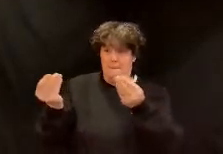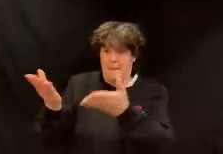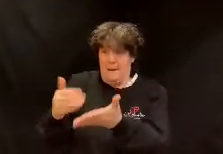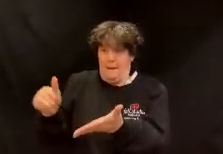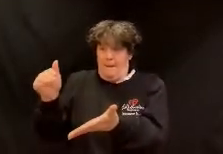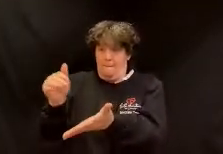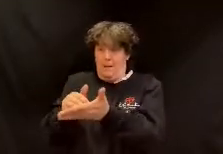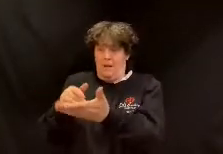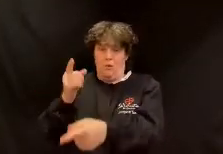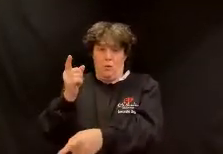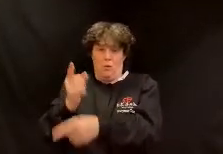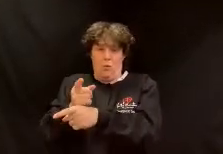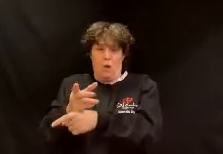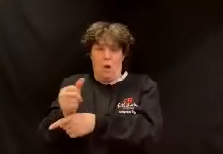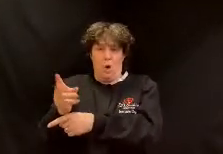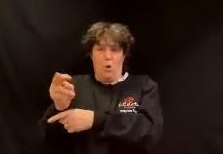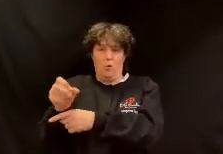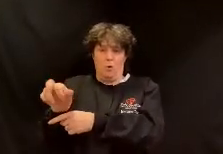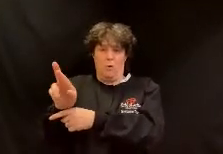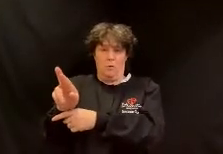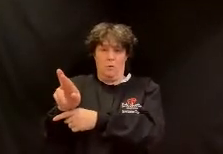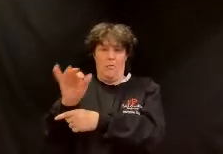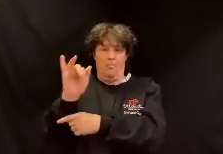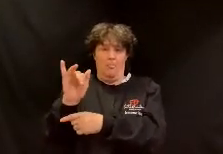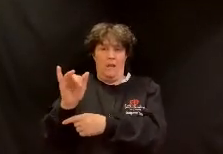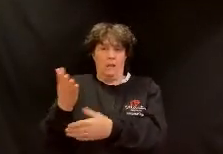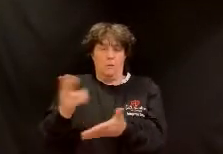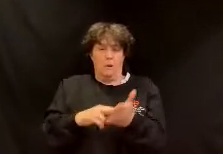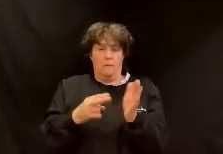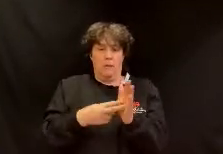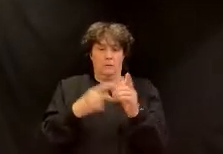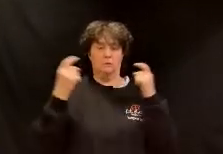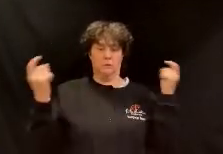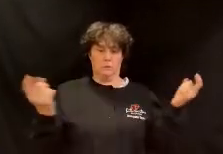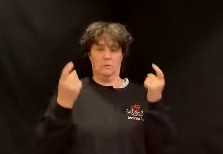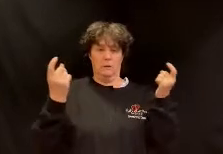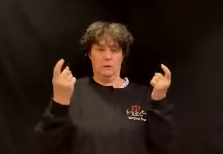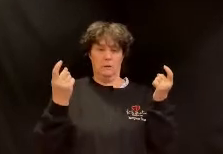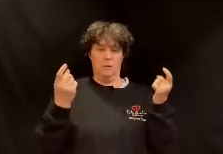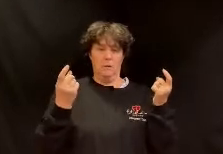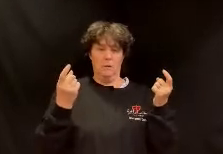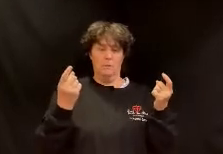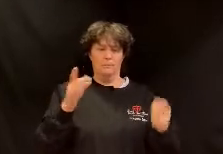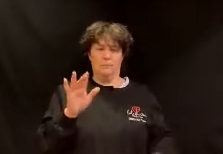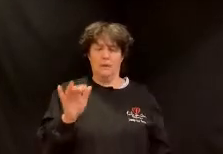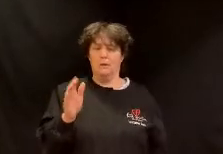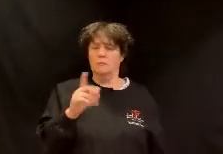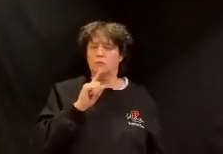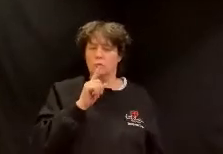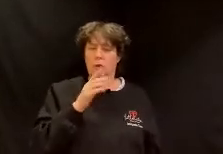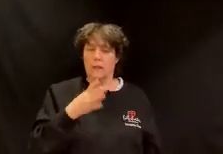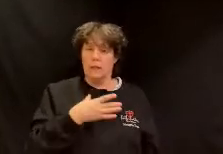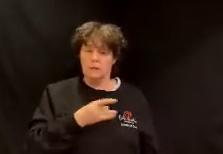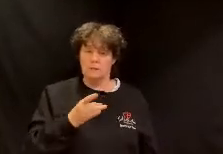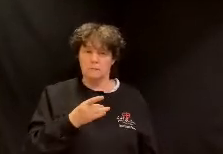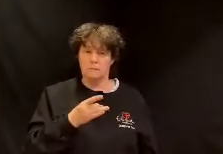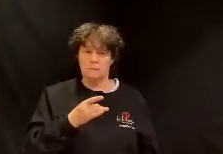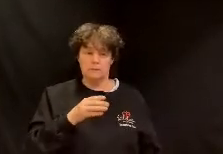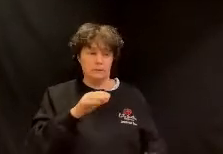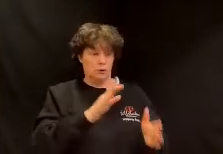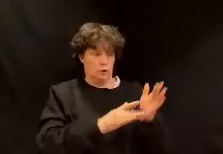owner. That's what the Jubilee is about. Now, what's interesting is because Jesus in Luke